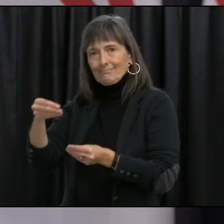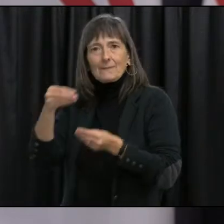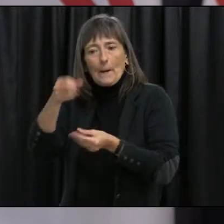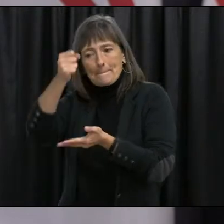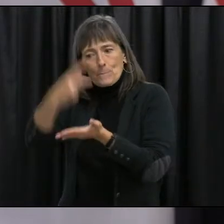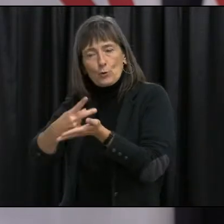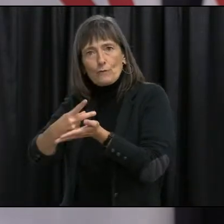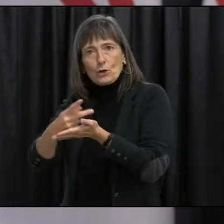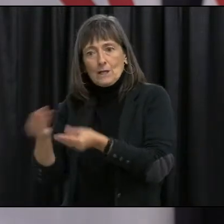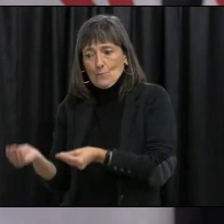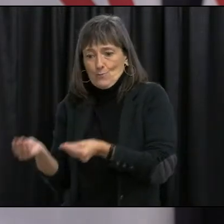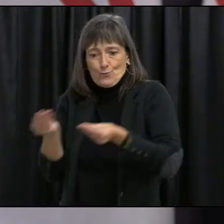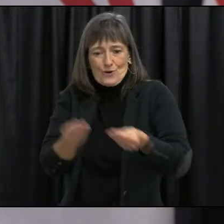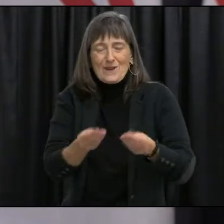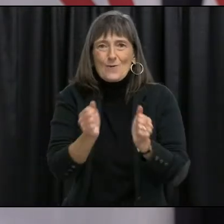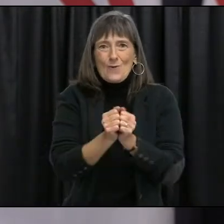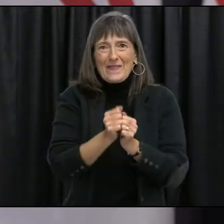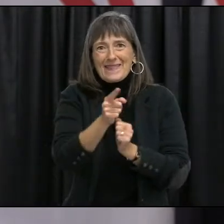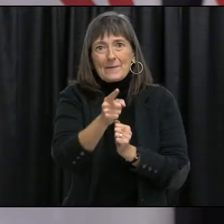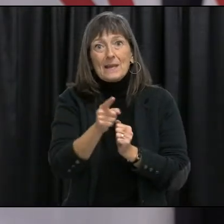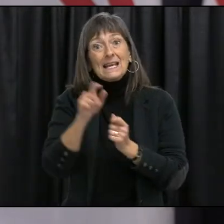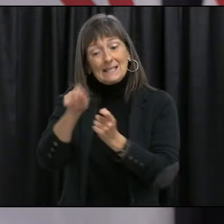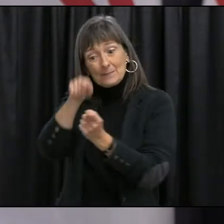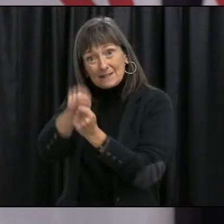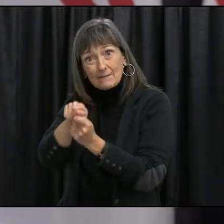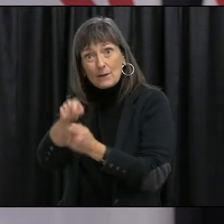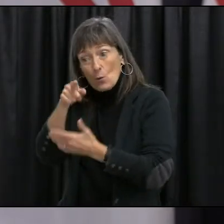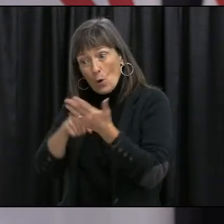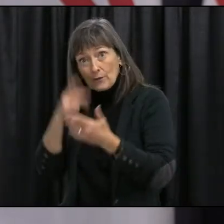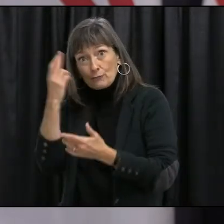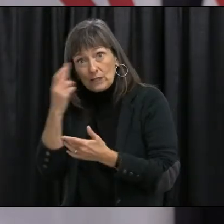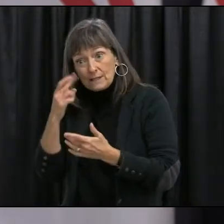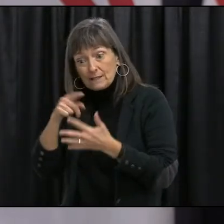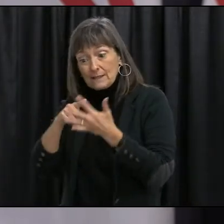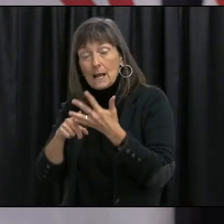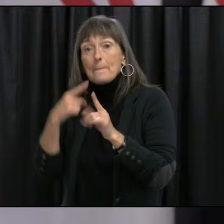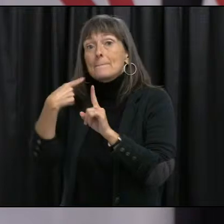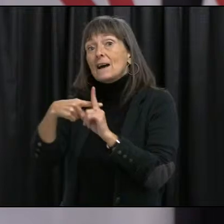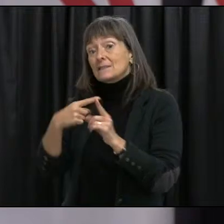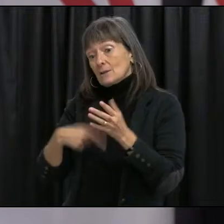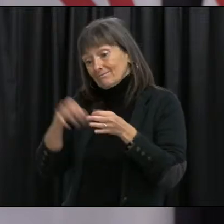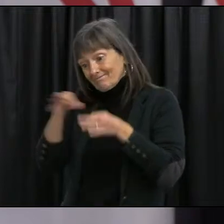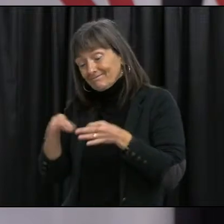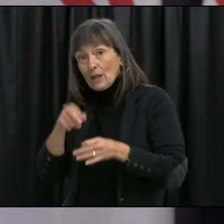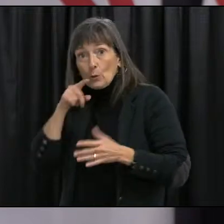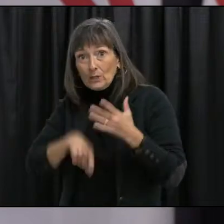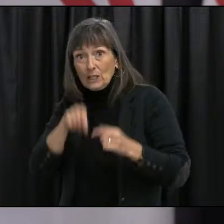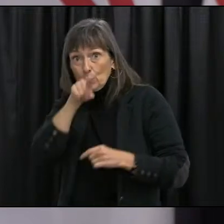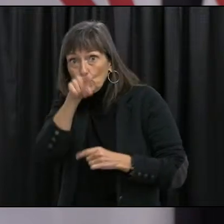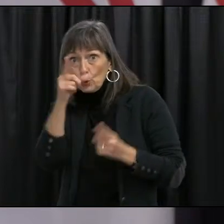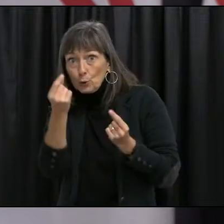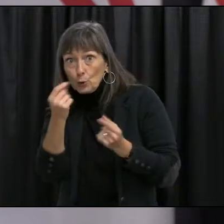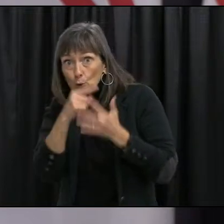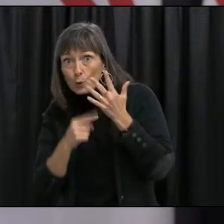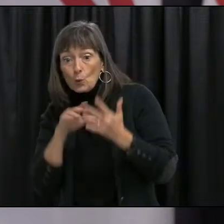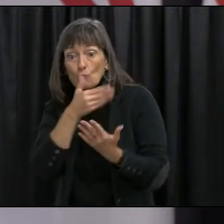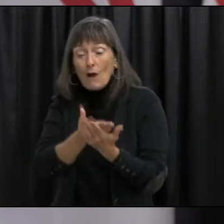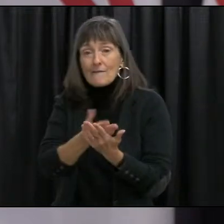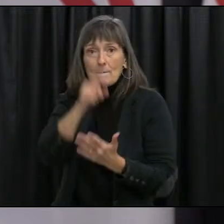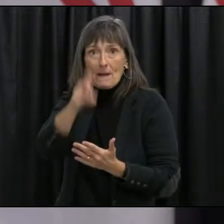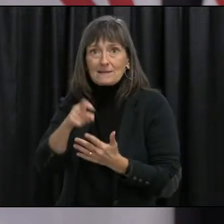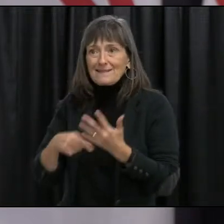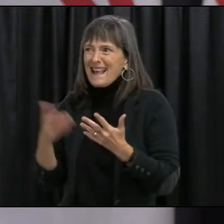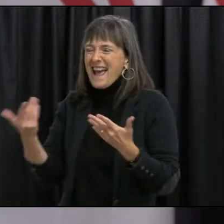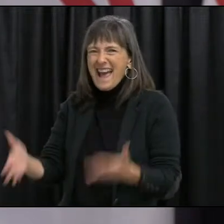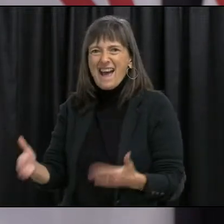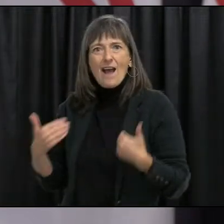information specific to their situation about what we require them to do with regards to COVID-19. They have